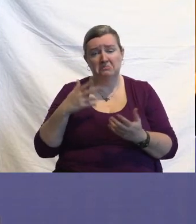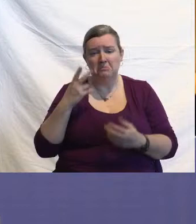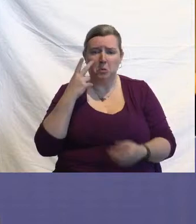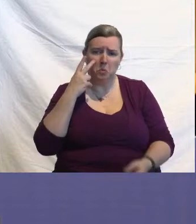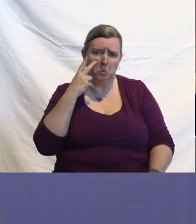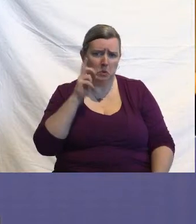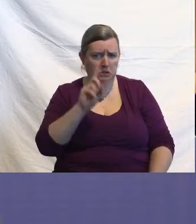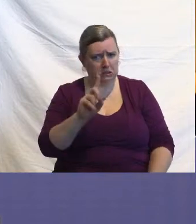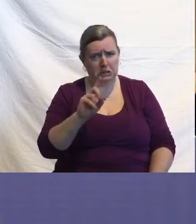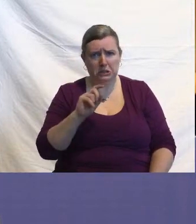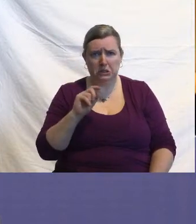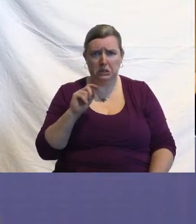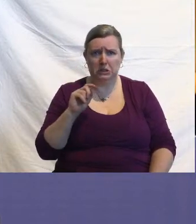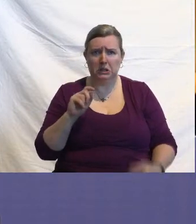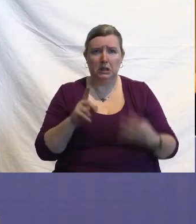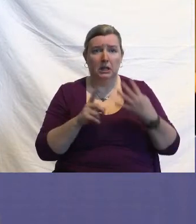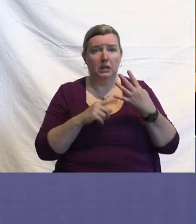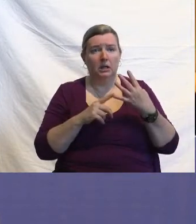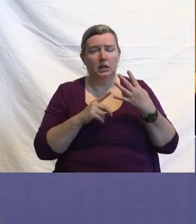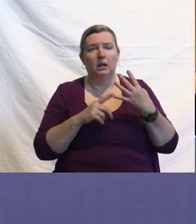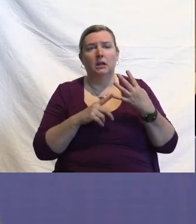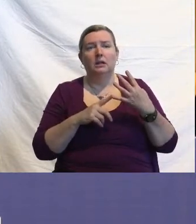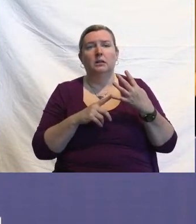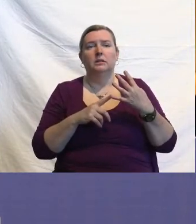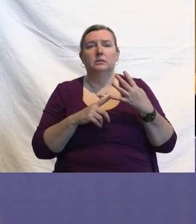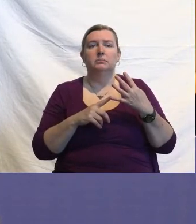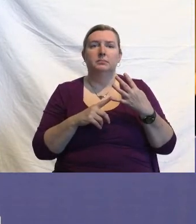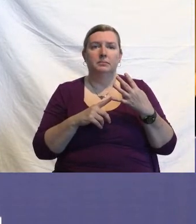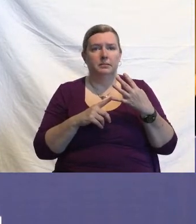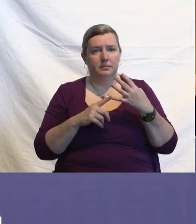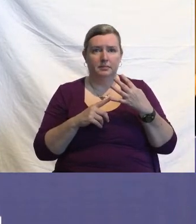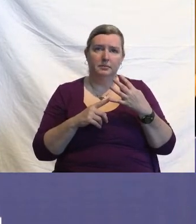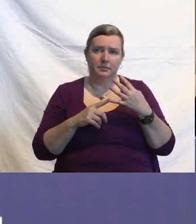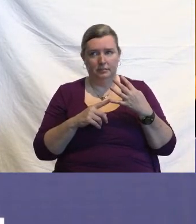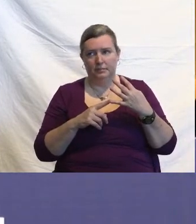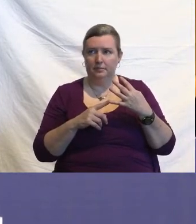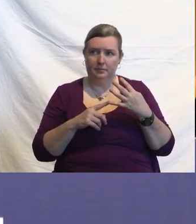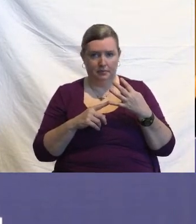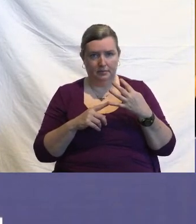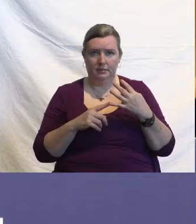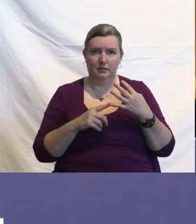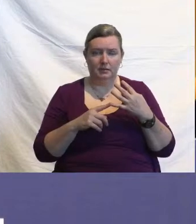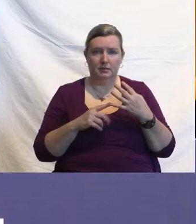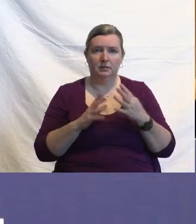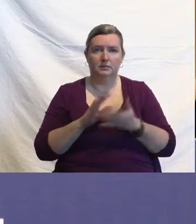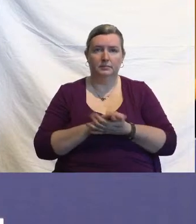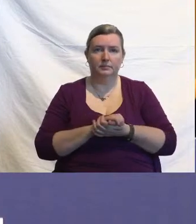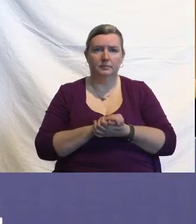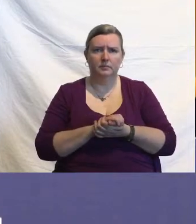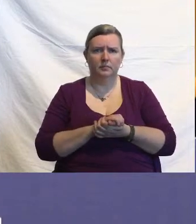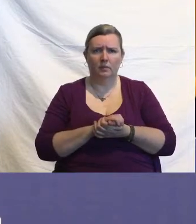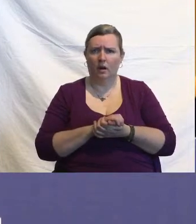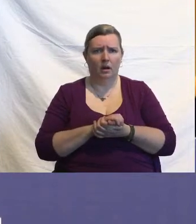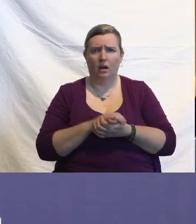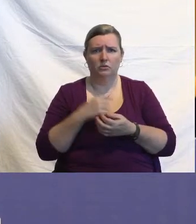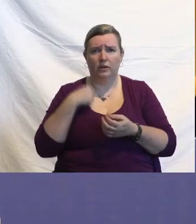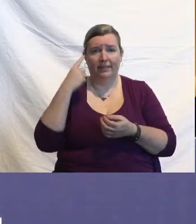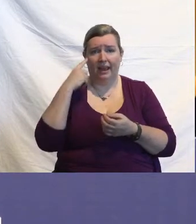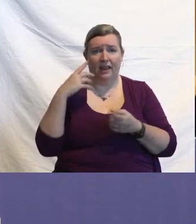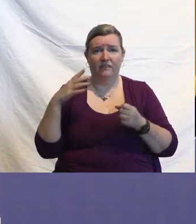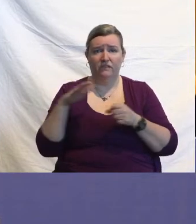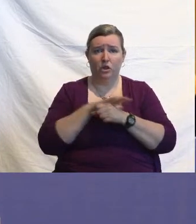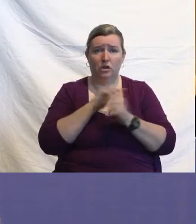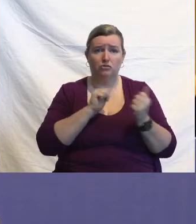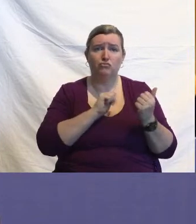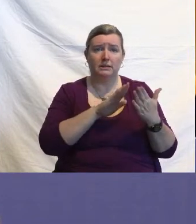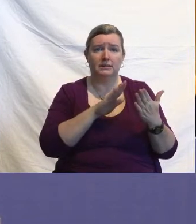one. And listen, we are, and I don't think I fully addressed it. I'm glad you brought it up because I